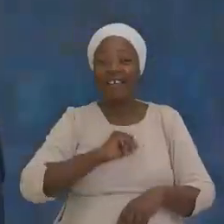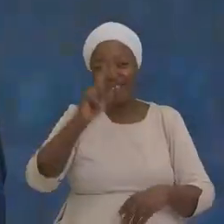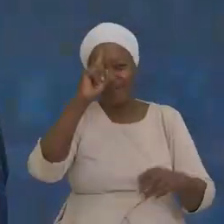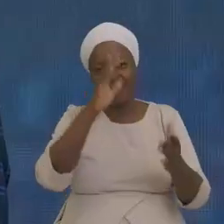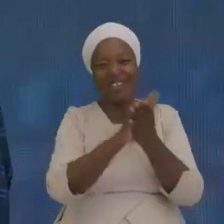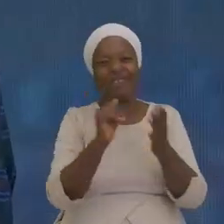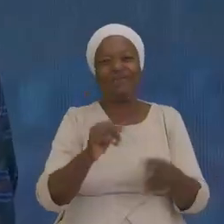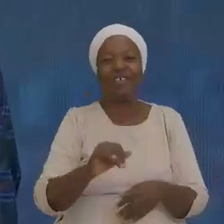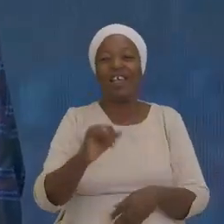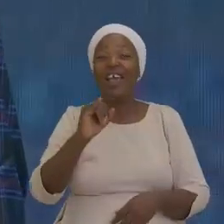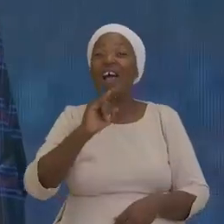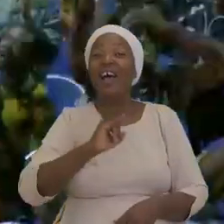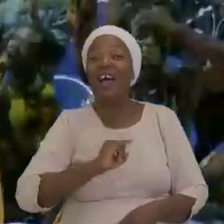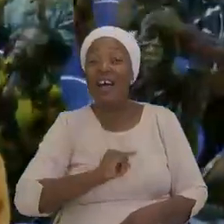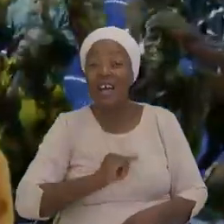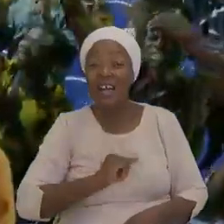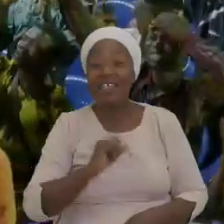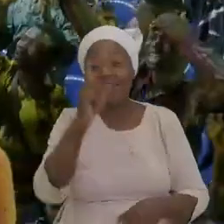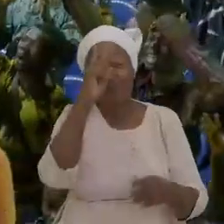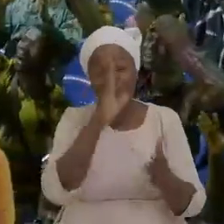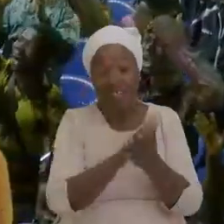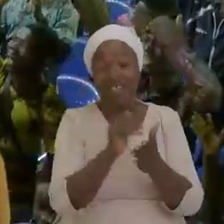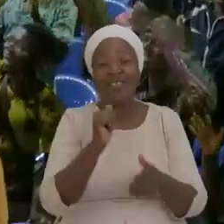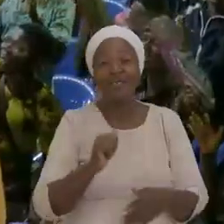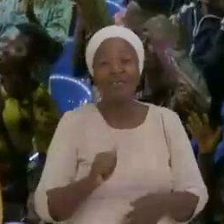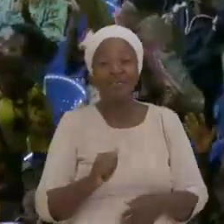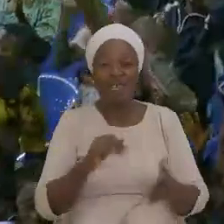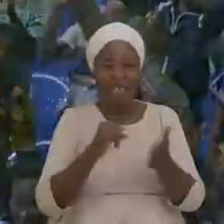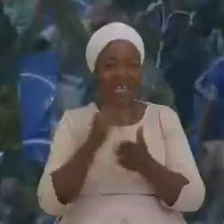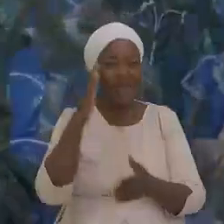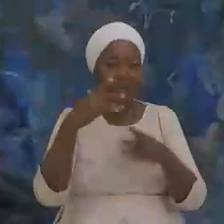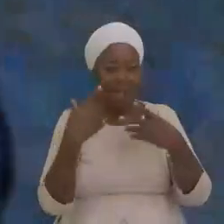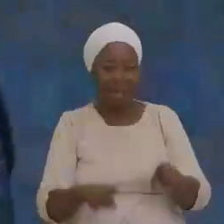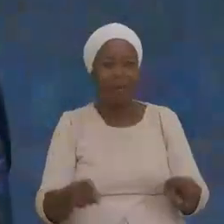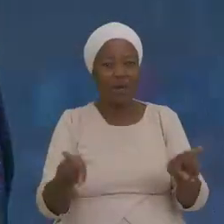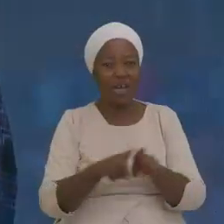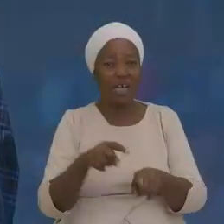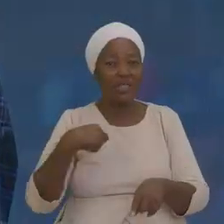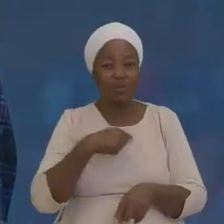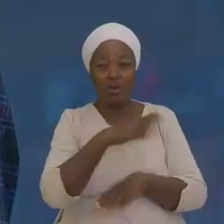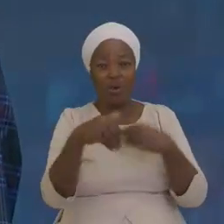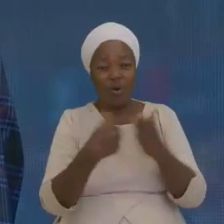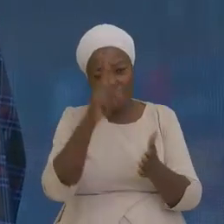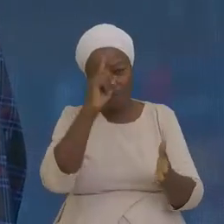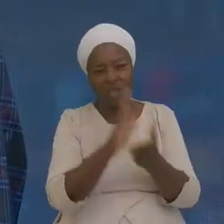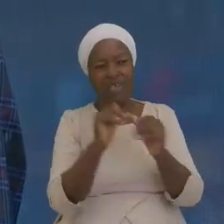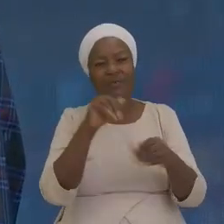believe. I believe. It will happen as we all believe.